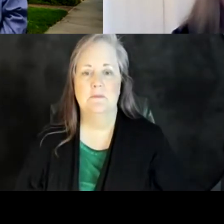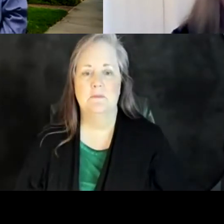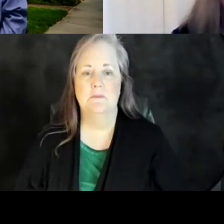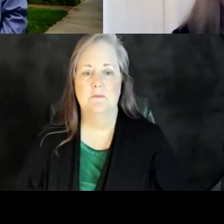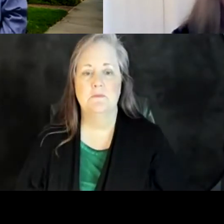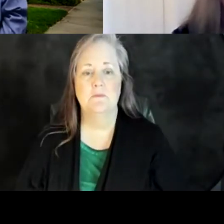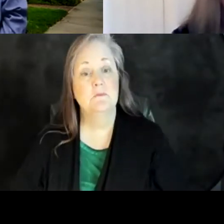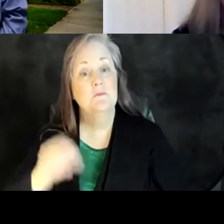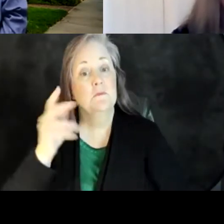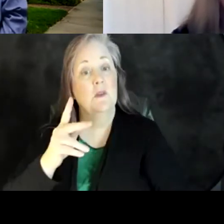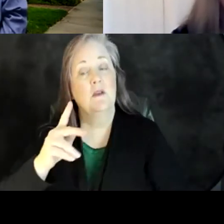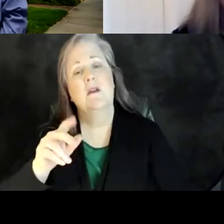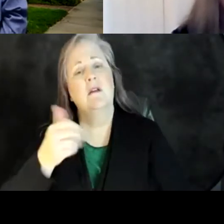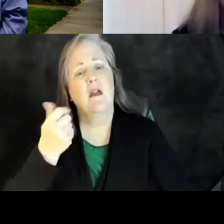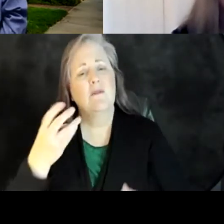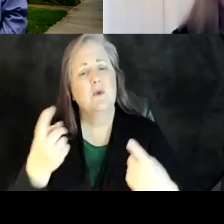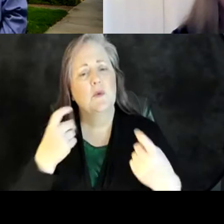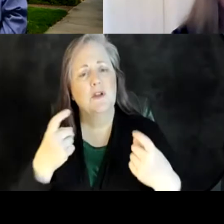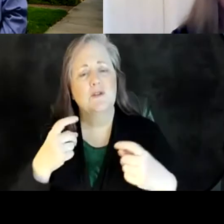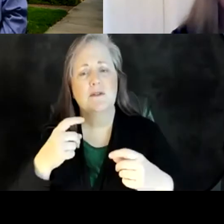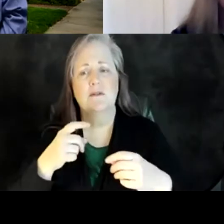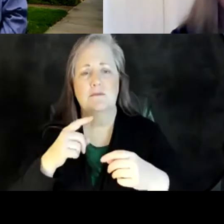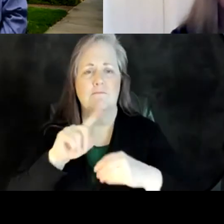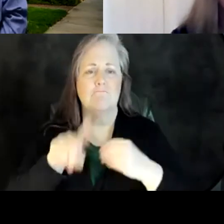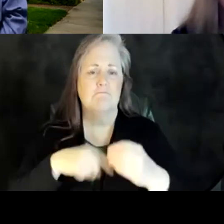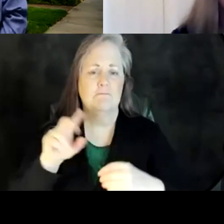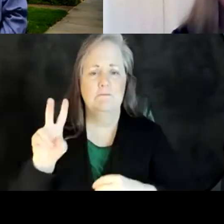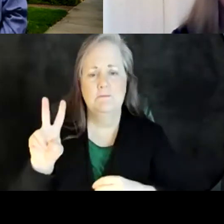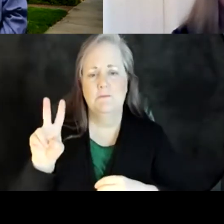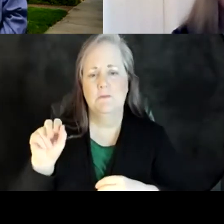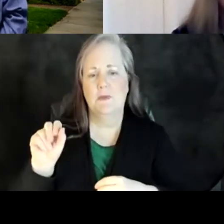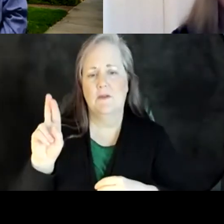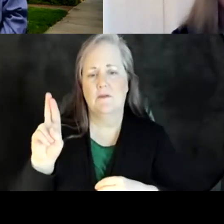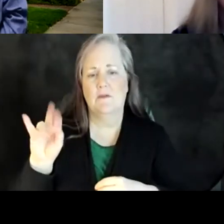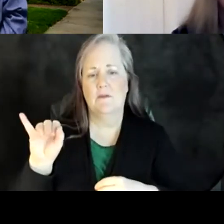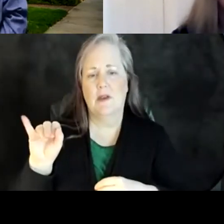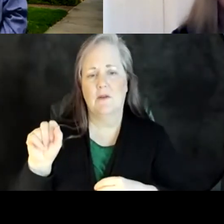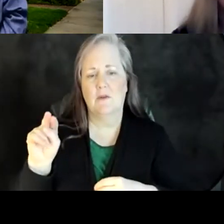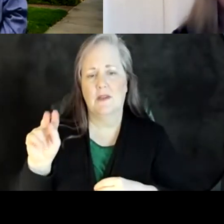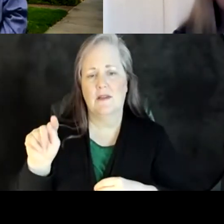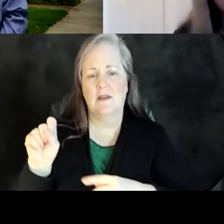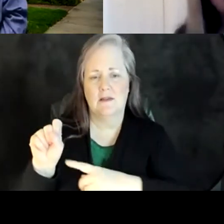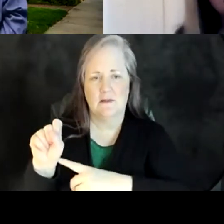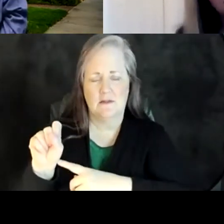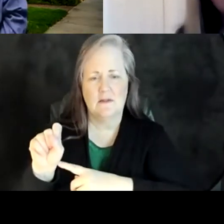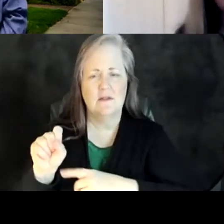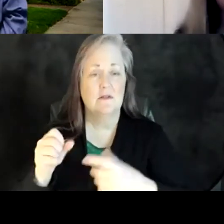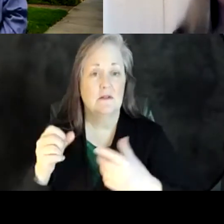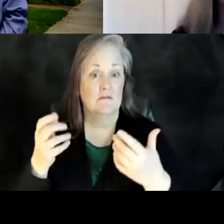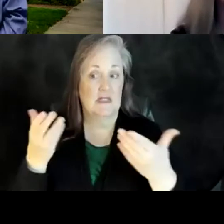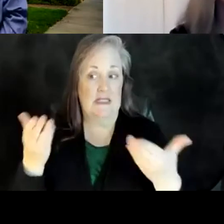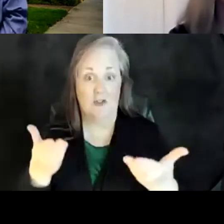All right, and I see a few questions in the Q&A about variants. So do we know much about the presence of variants